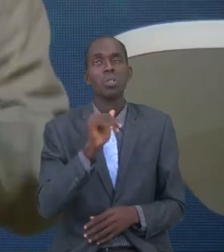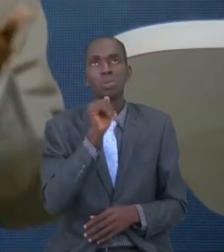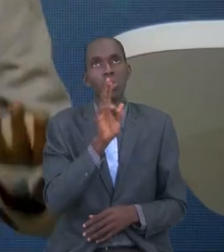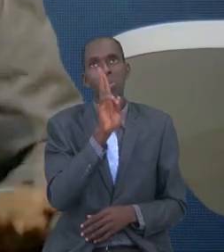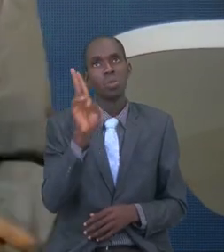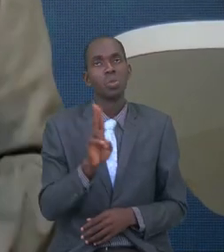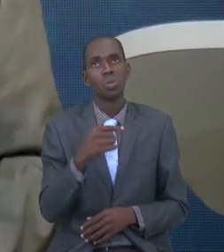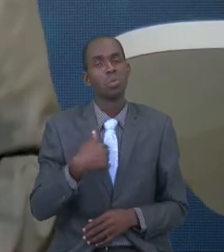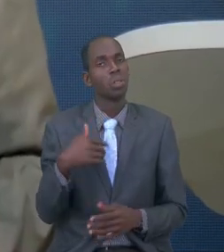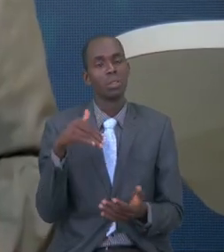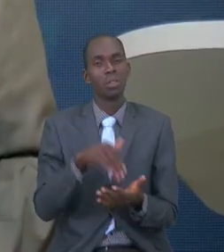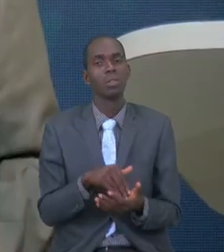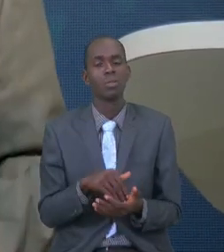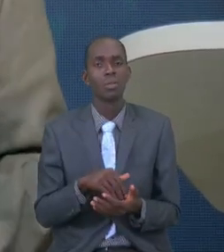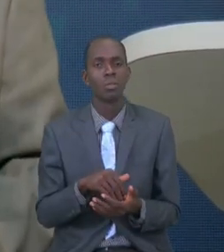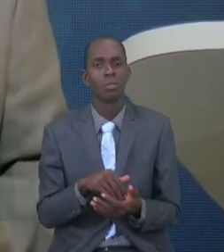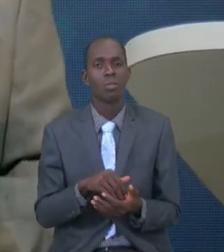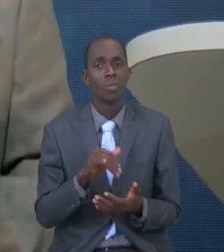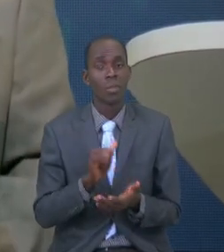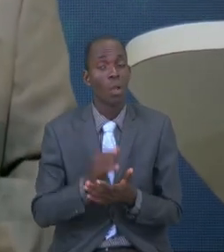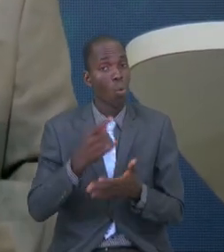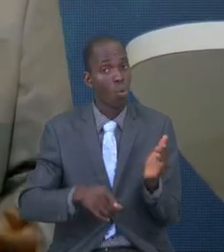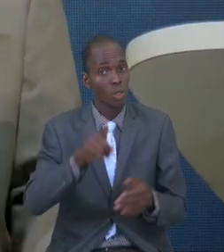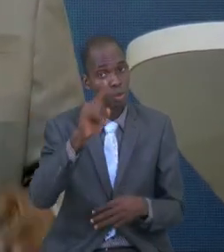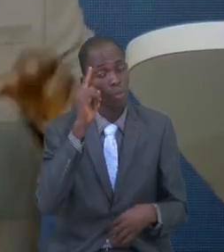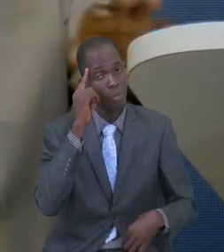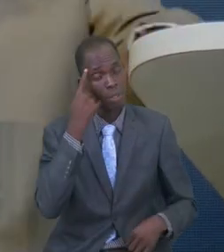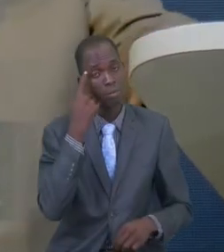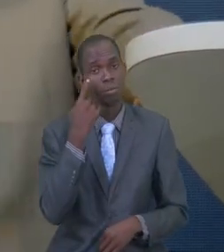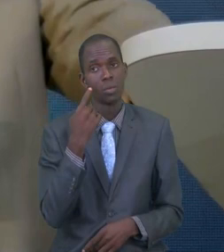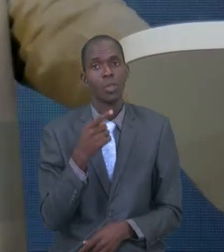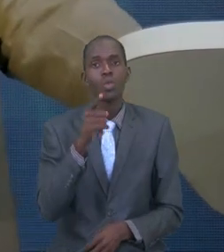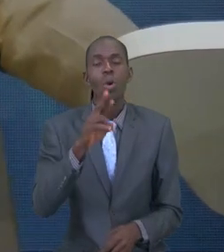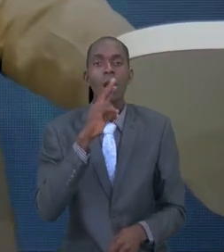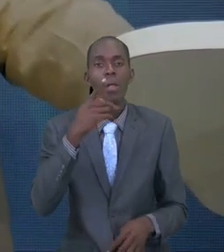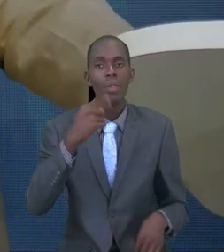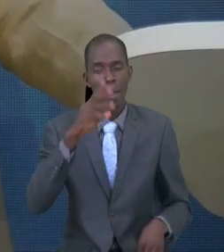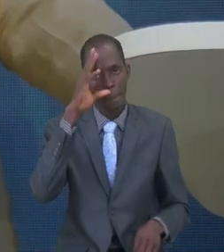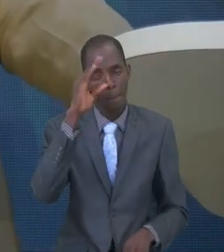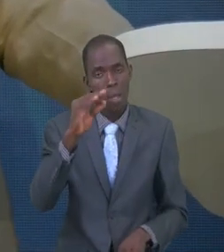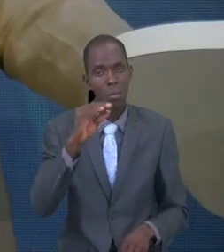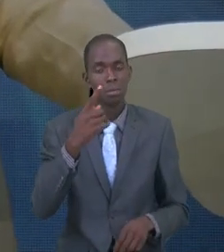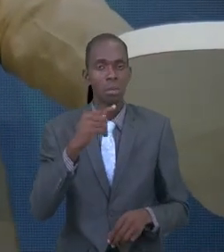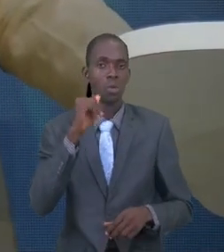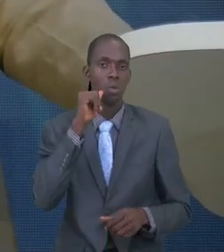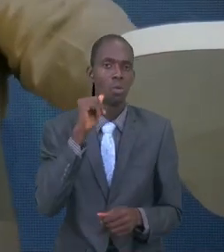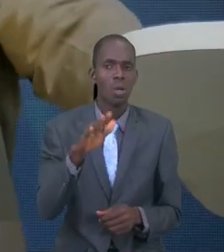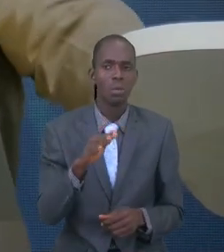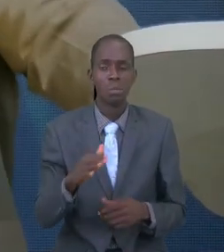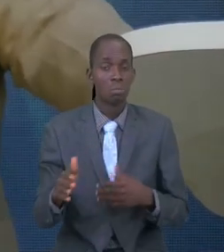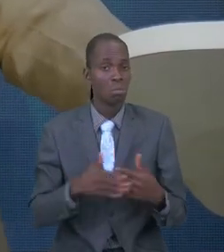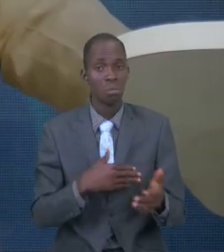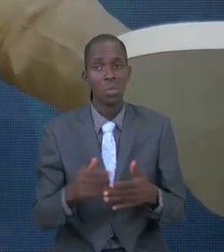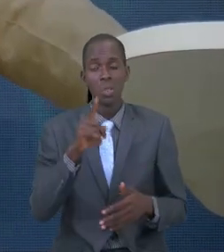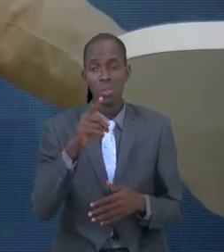on a new ministry. That's what you think. You are the man. You are the woman. Whatever you said